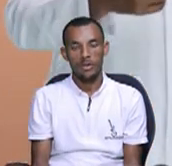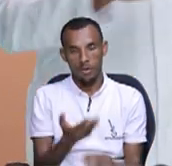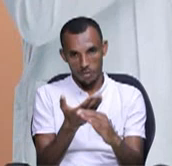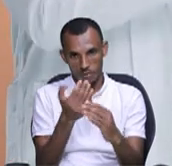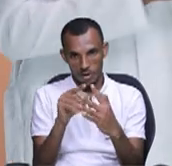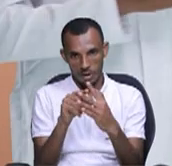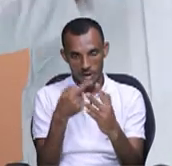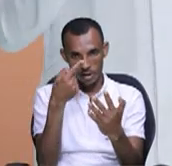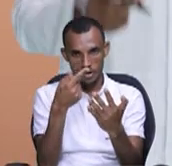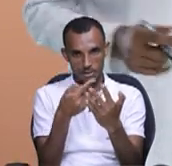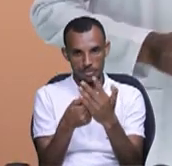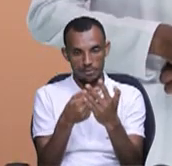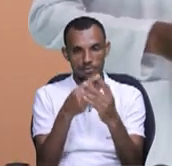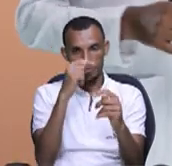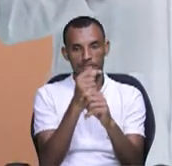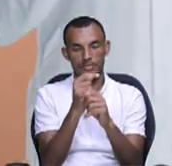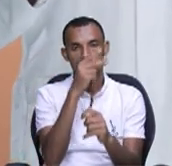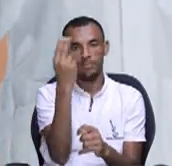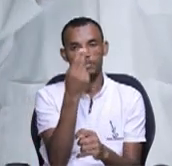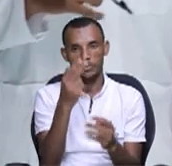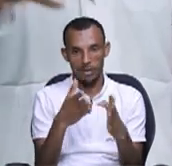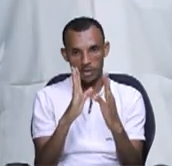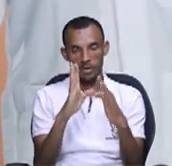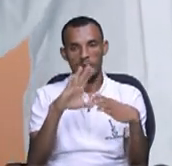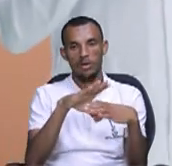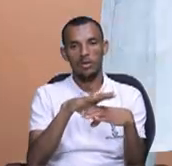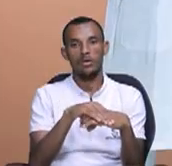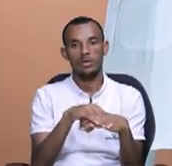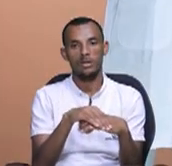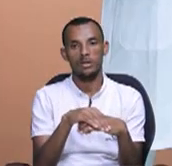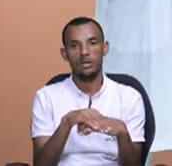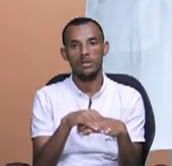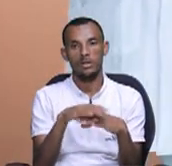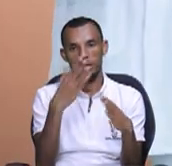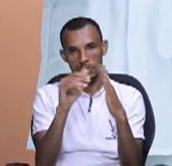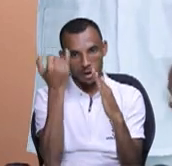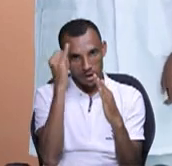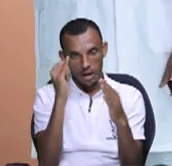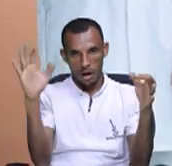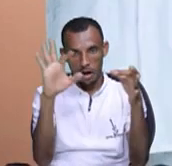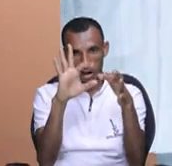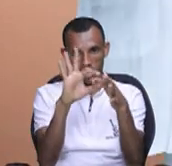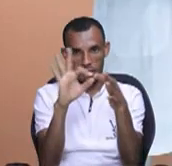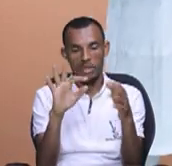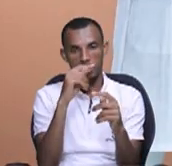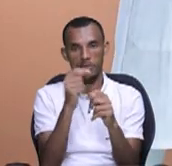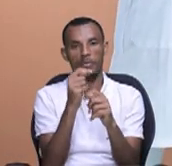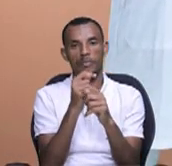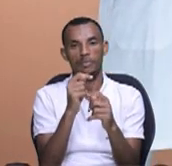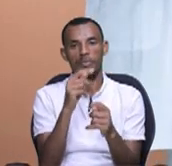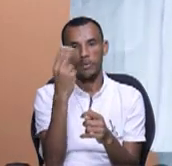Before starting this trigonometric function, let me introduce some ideas related on trigonometric